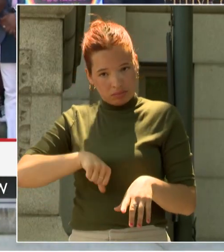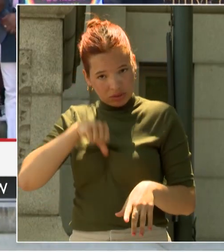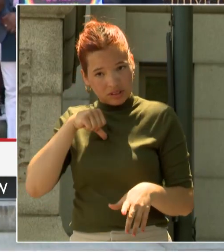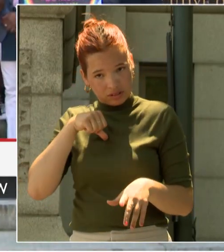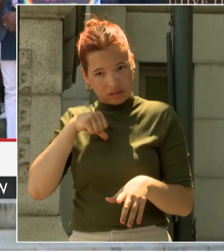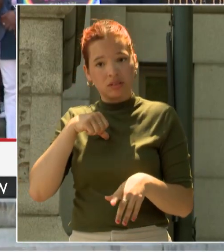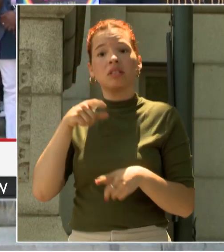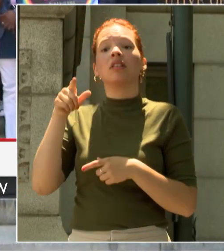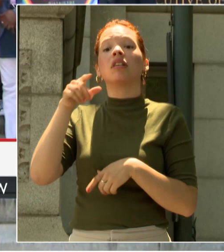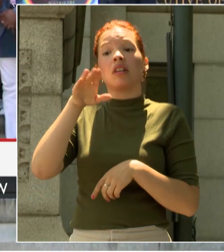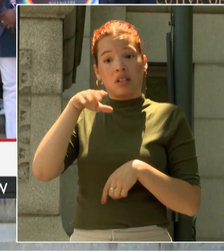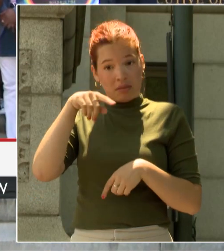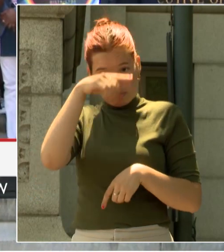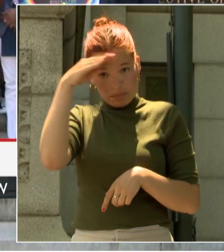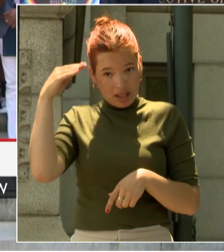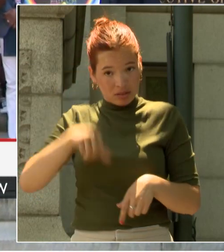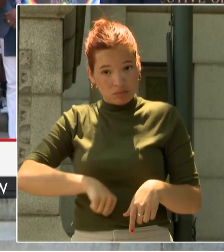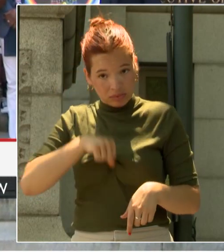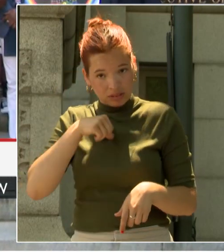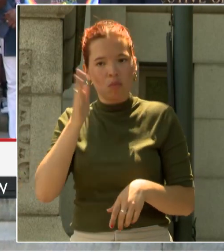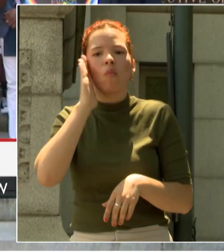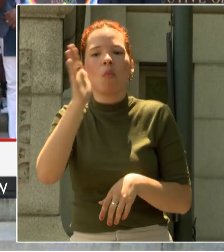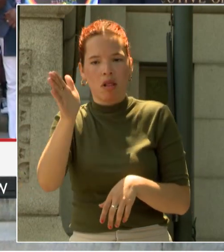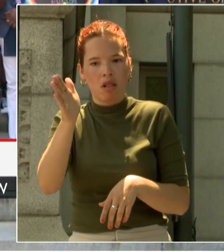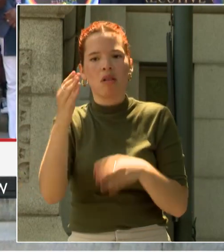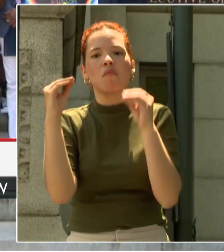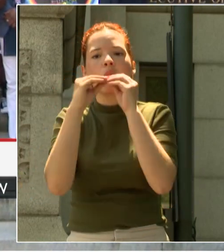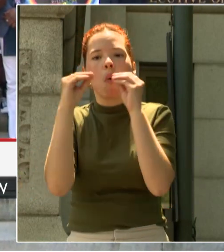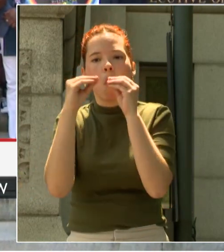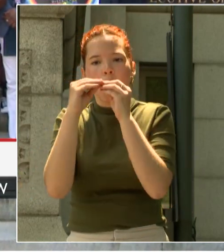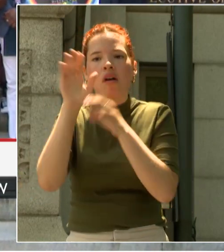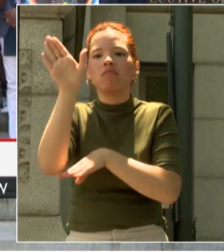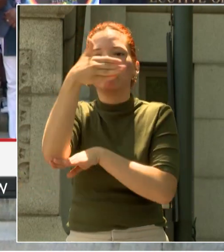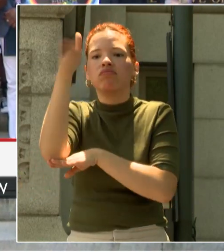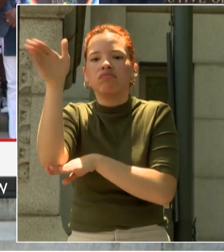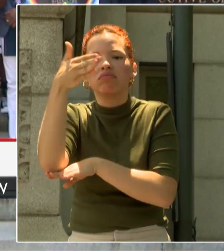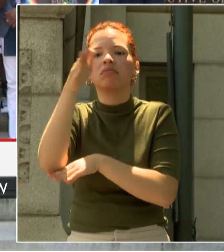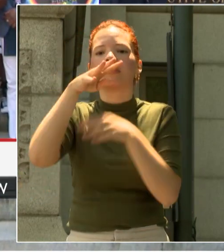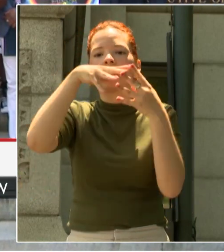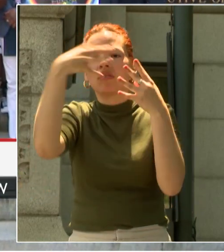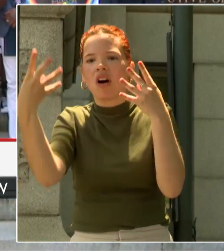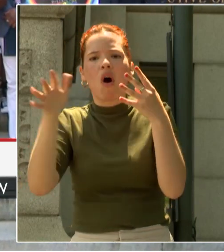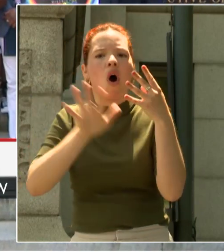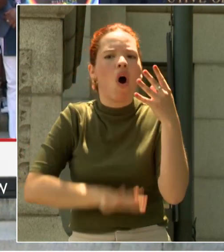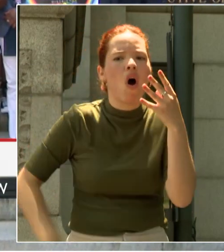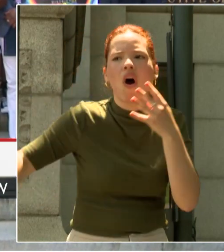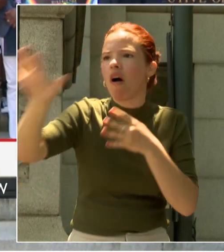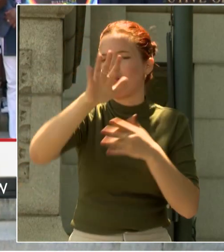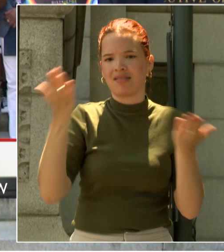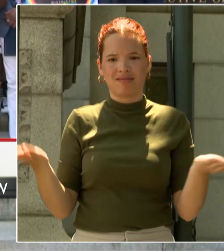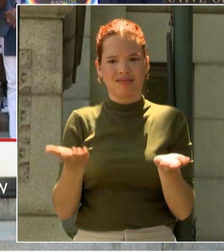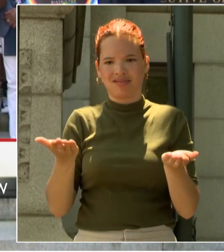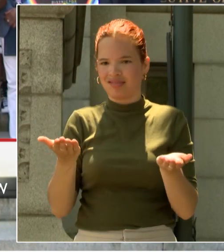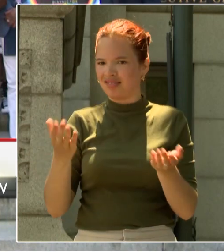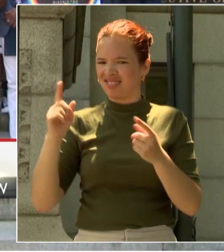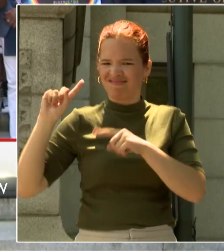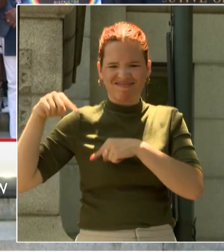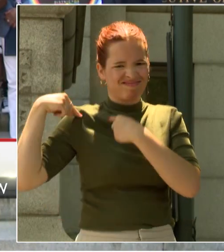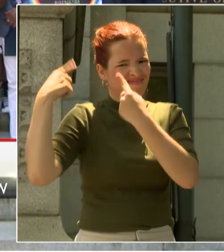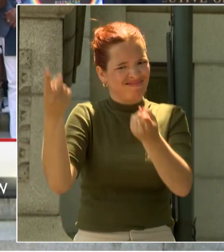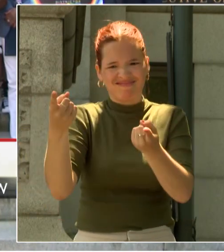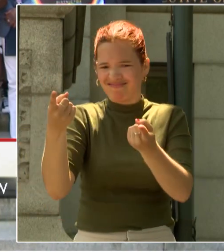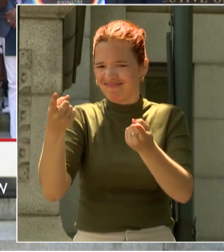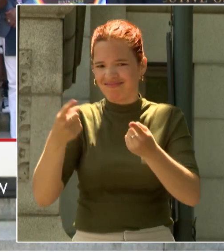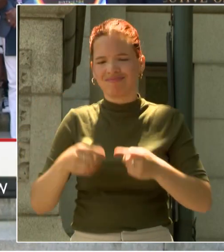and pride in this city than ever before. I want you to know, I know